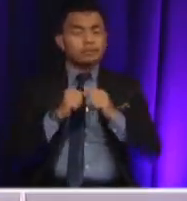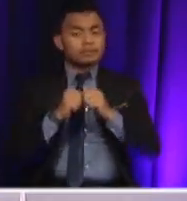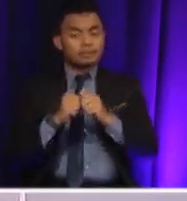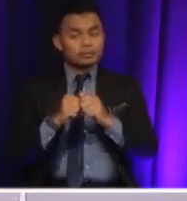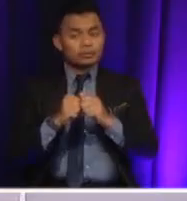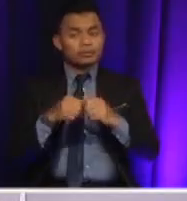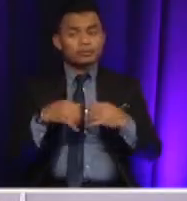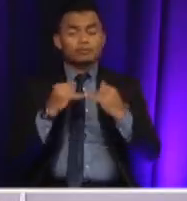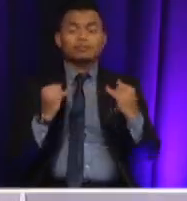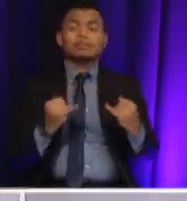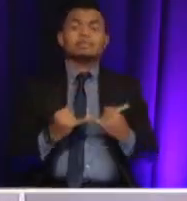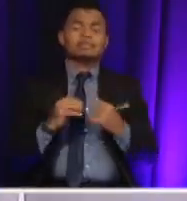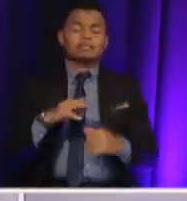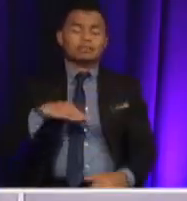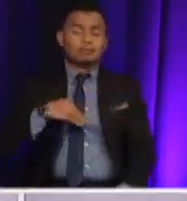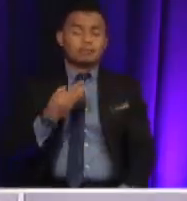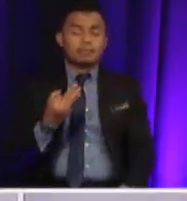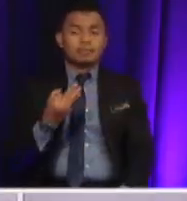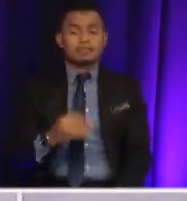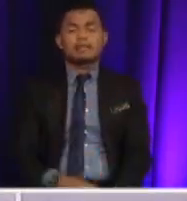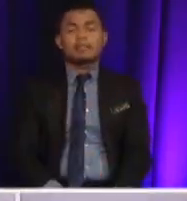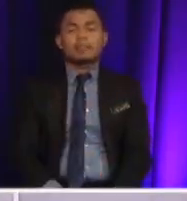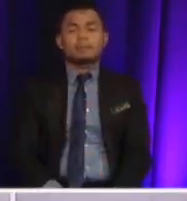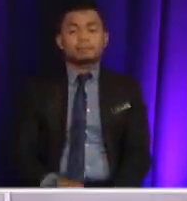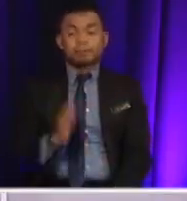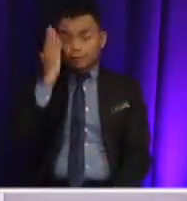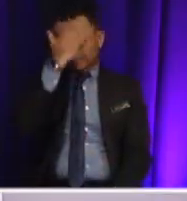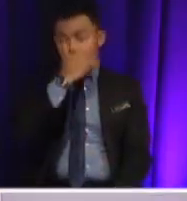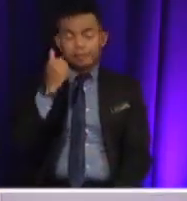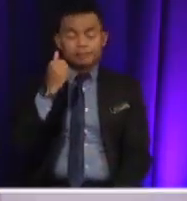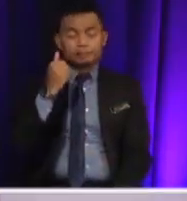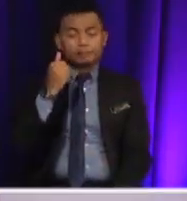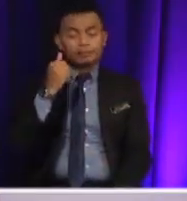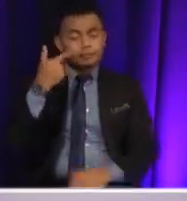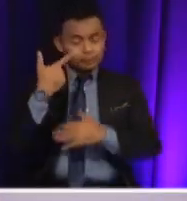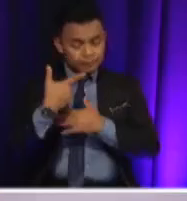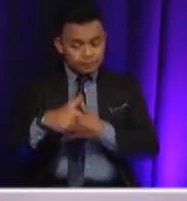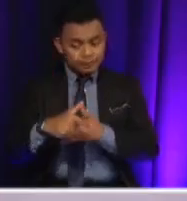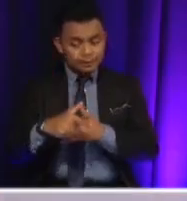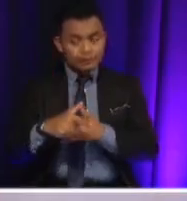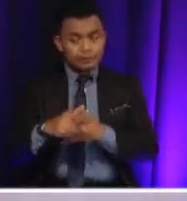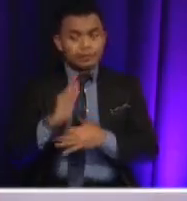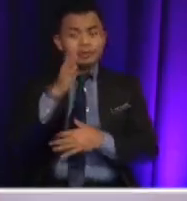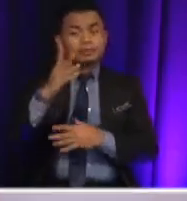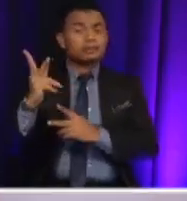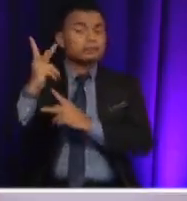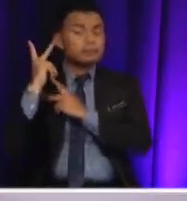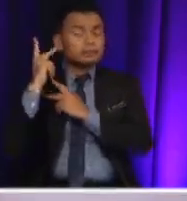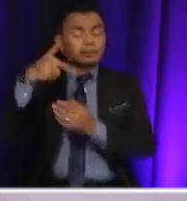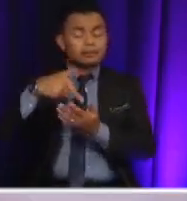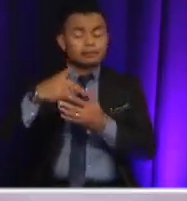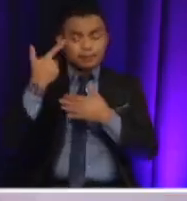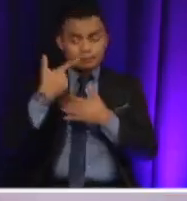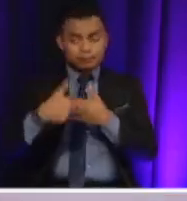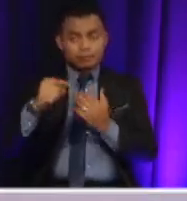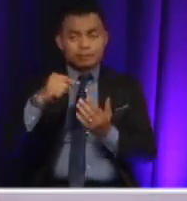we feel. That's the beauty, I would say. And we are going to be coming back after a very short break to learn more about this. I'm sure